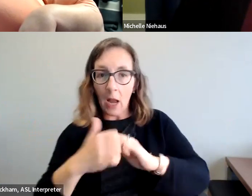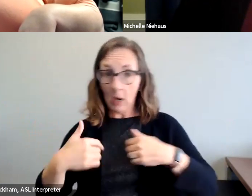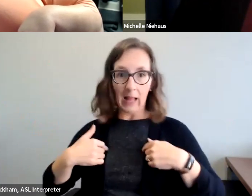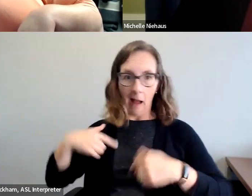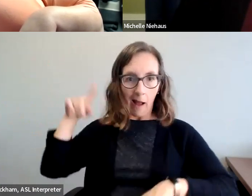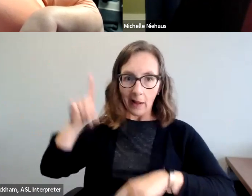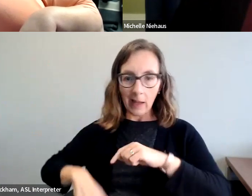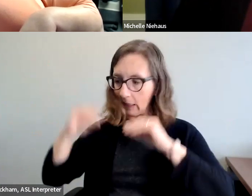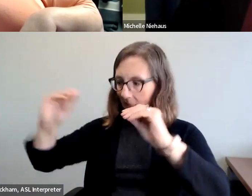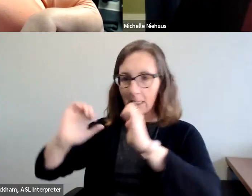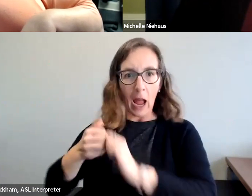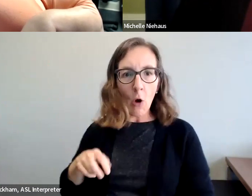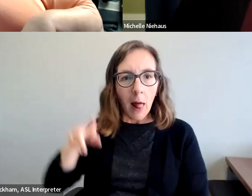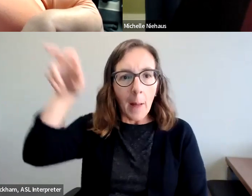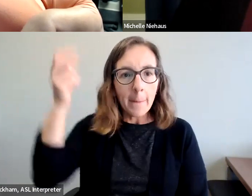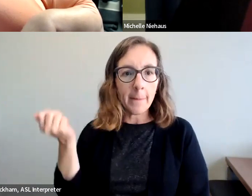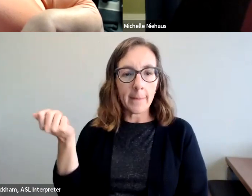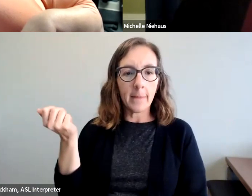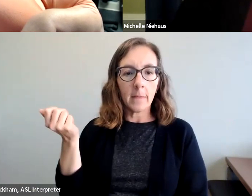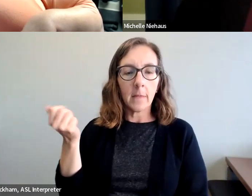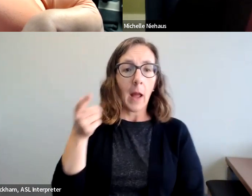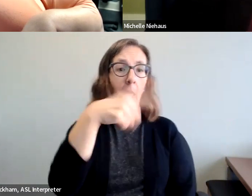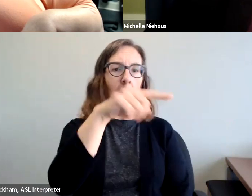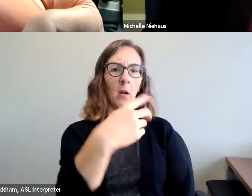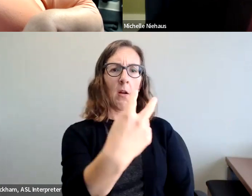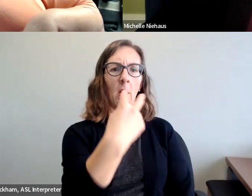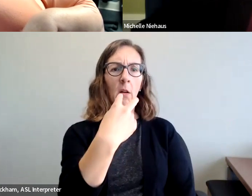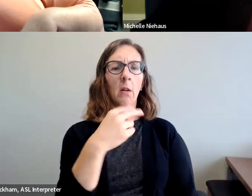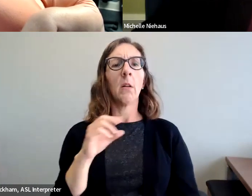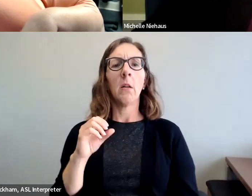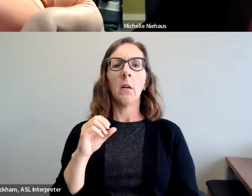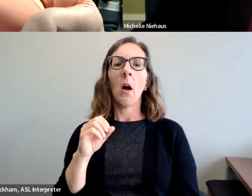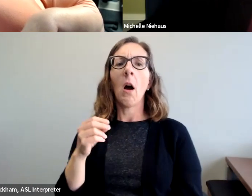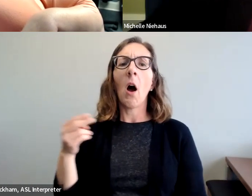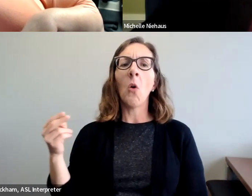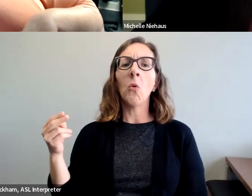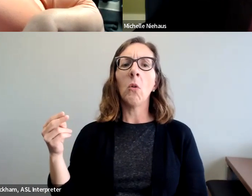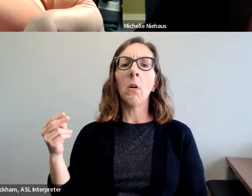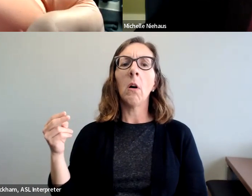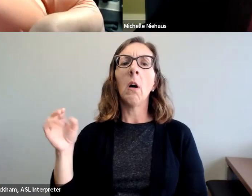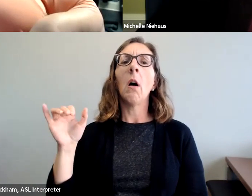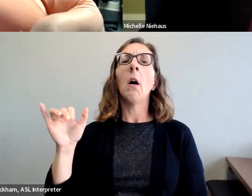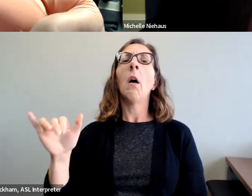do. And they just looked at me and they were like, oh, the light bulb went off.